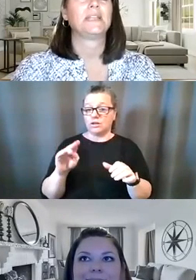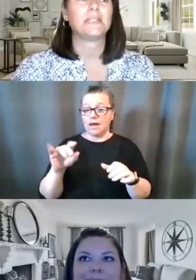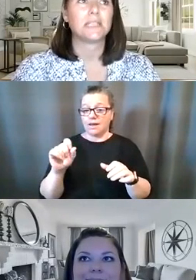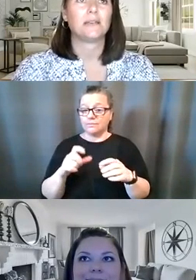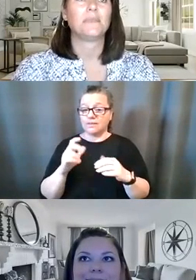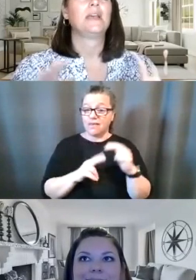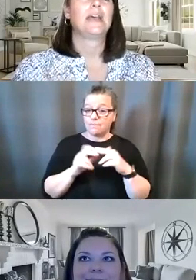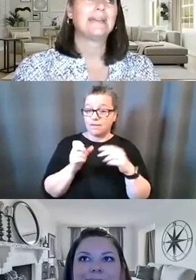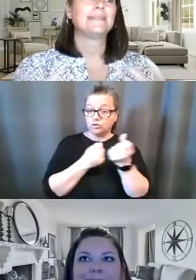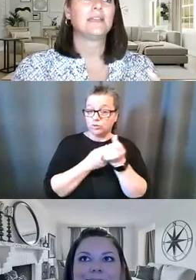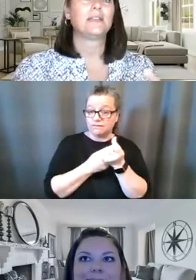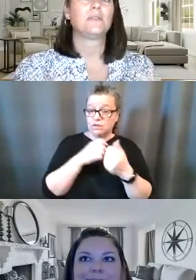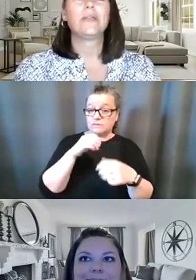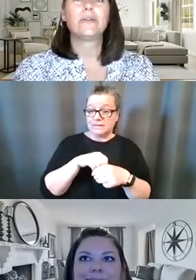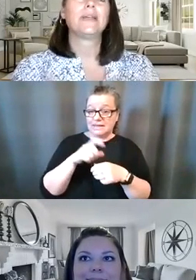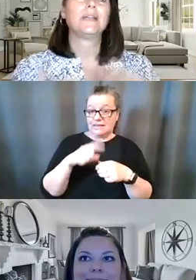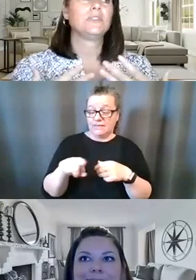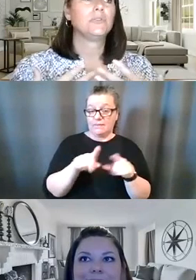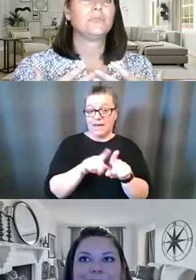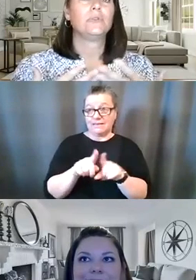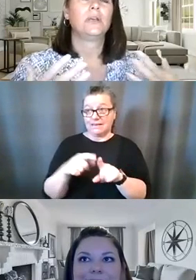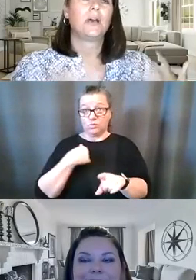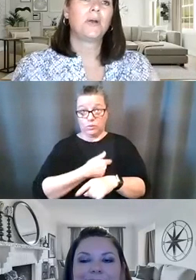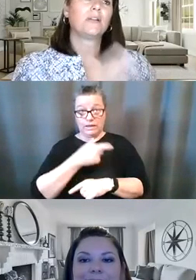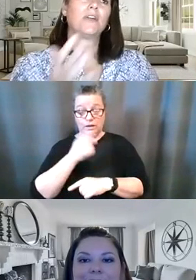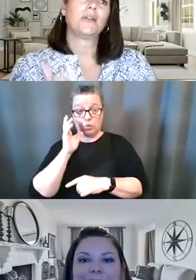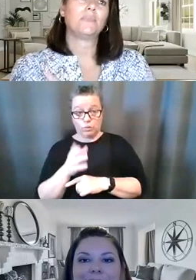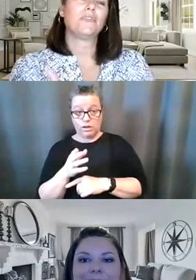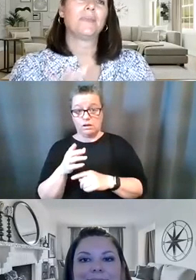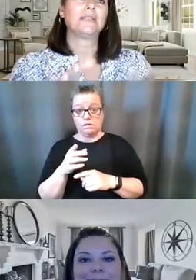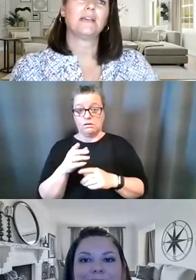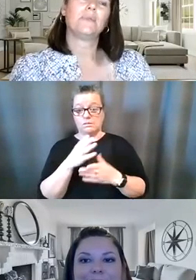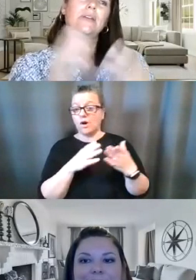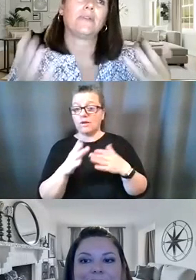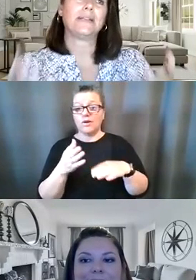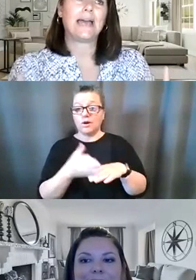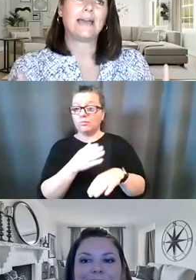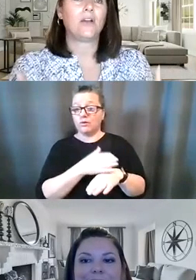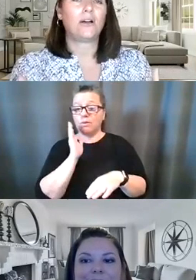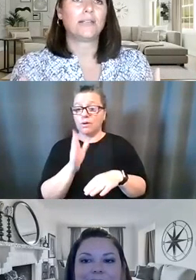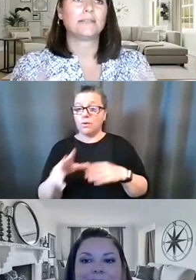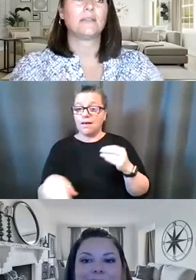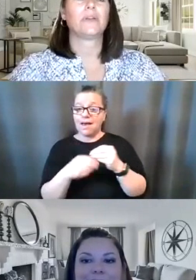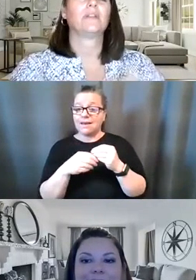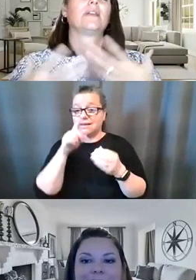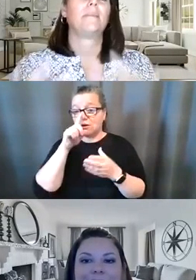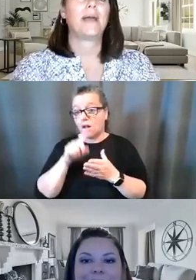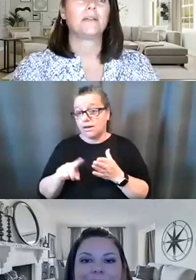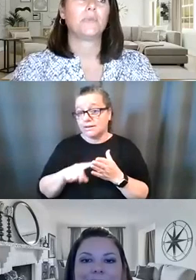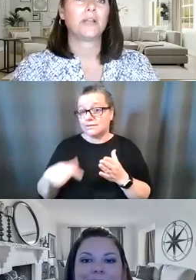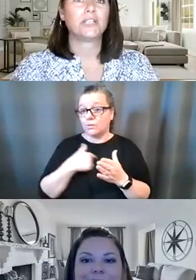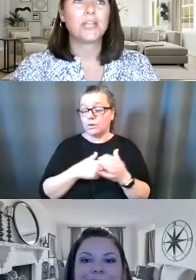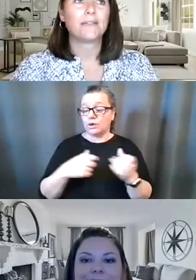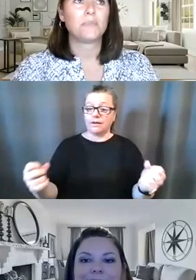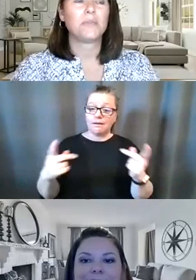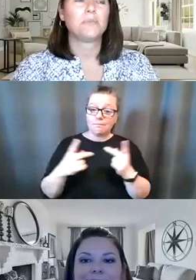reinforcement into them, as in a part of our improvement is that we are going to add in audits, and we're going to come back and we're